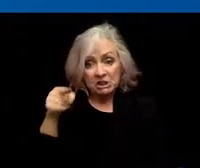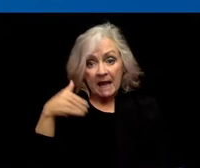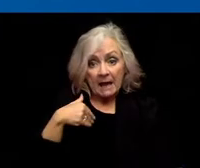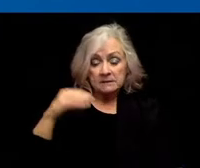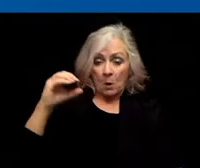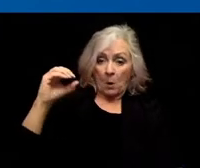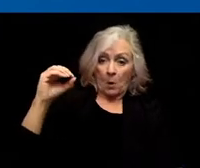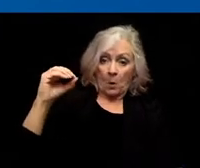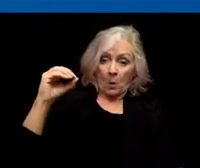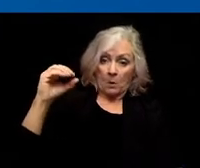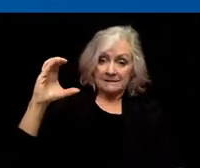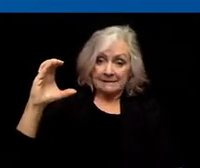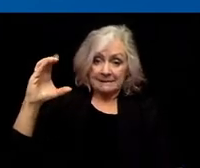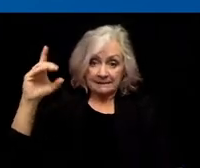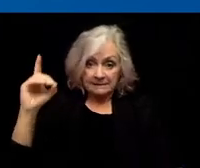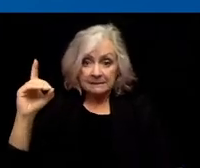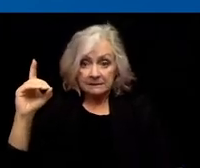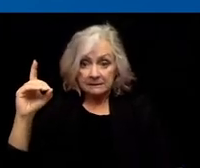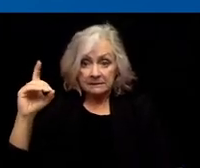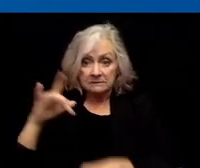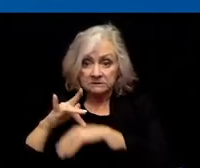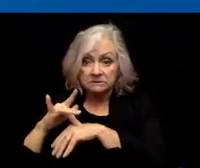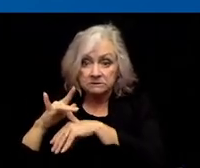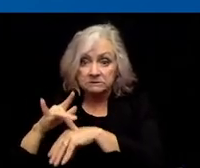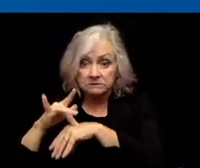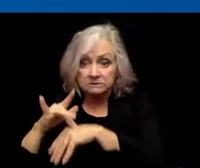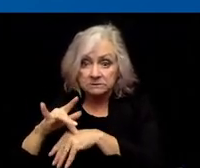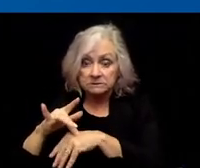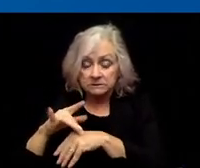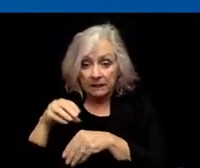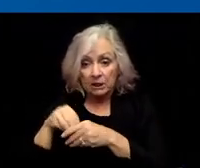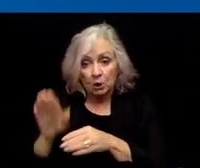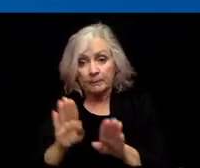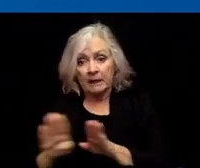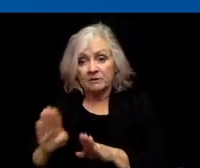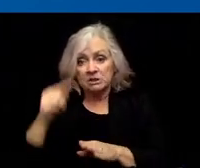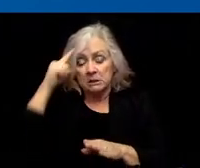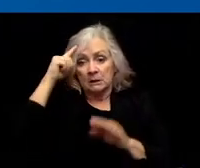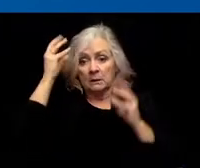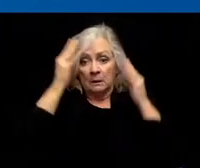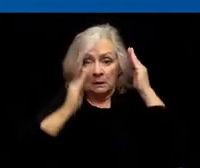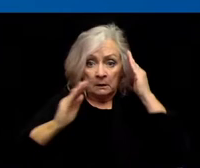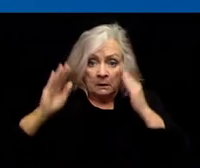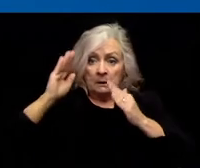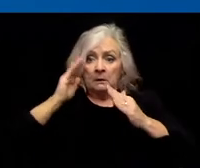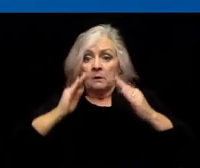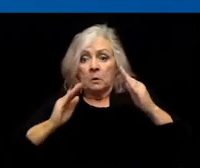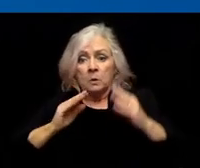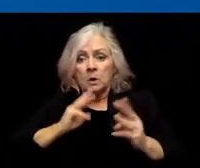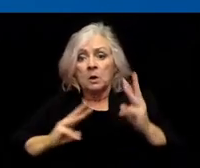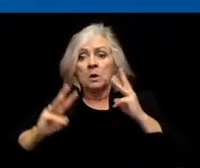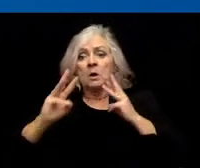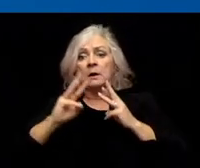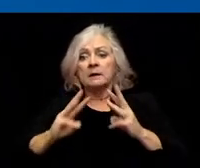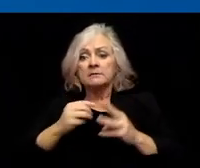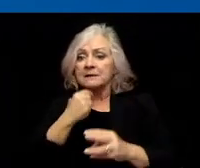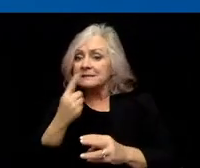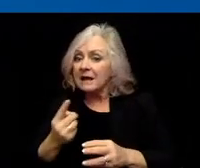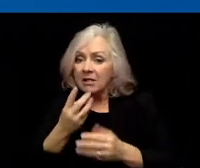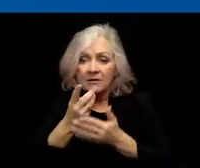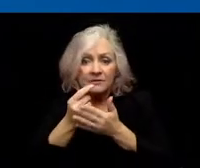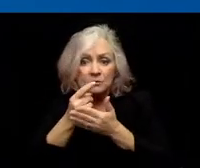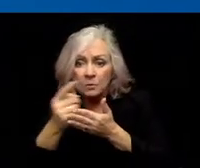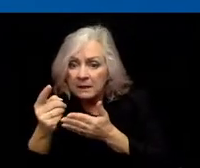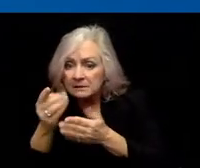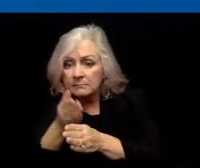to her behavior, so she obsesses about it for weeks on end. So, you know, do we tell her weeks ahead of time, or do we